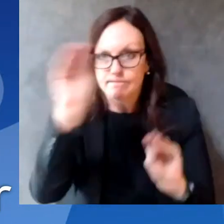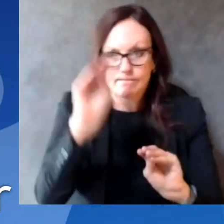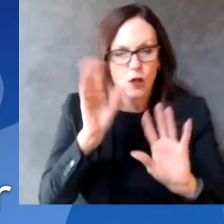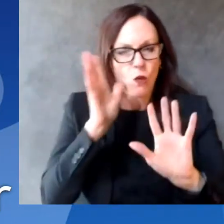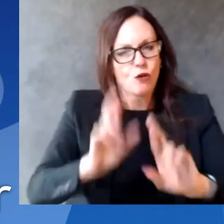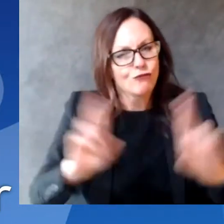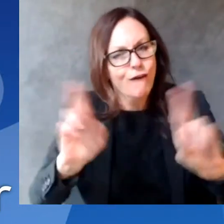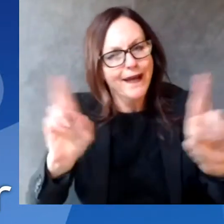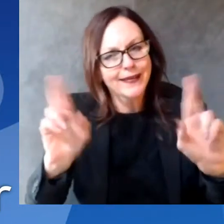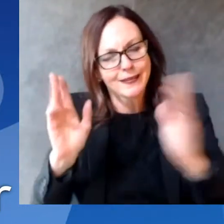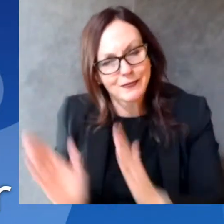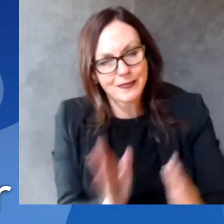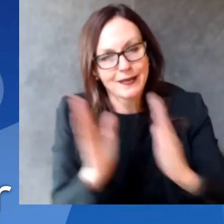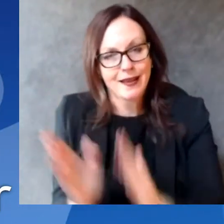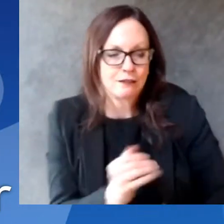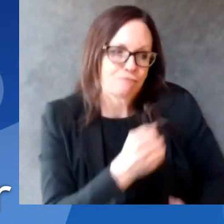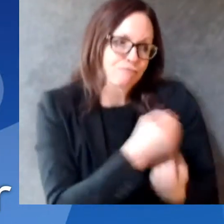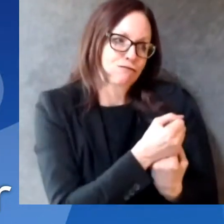58.